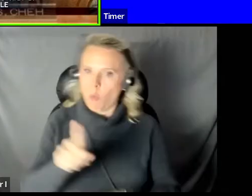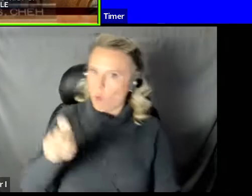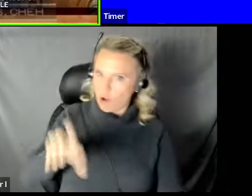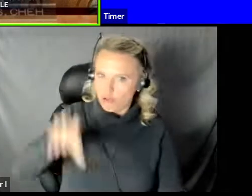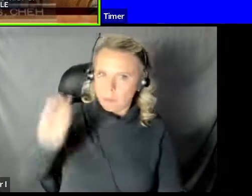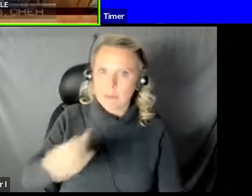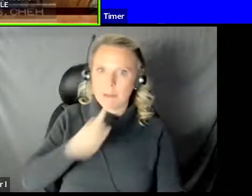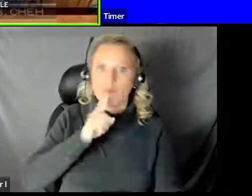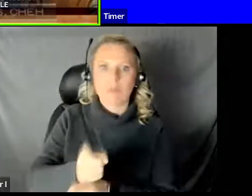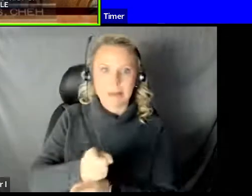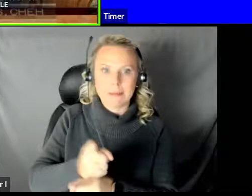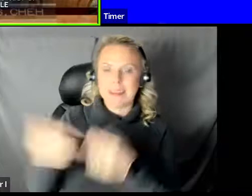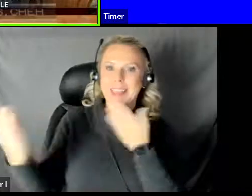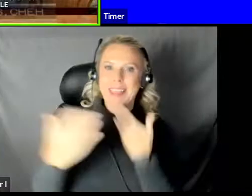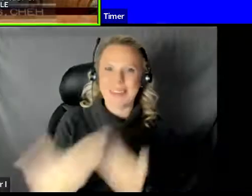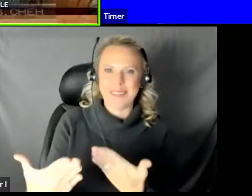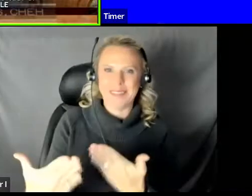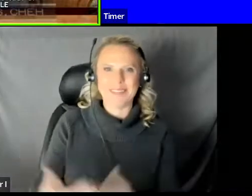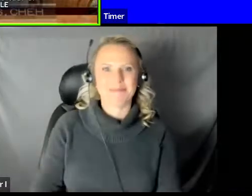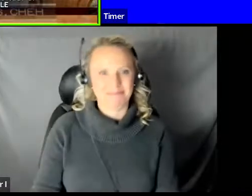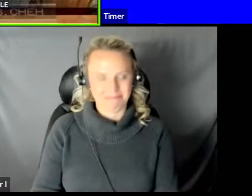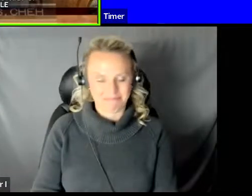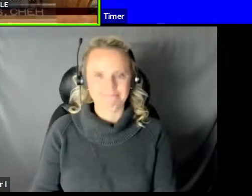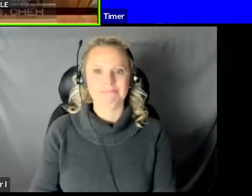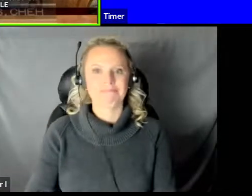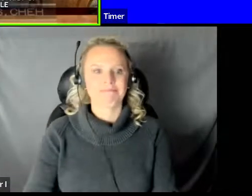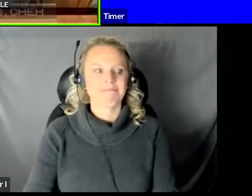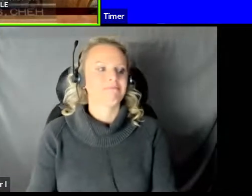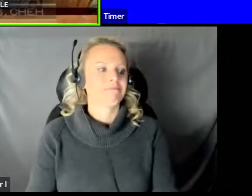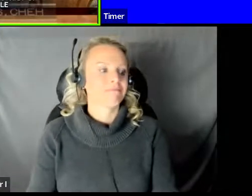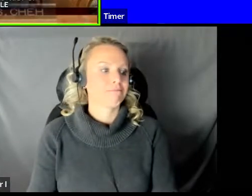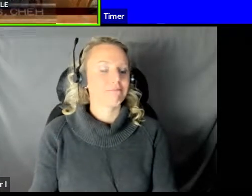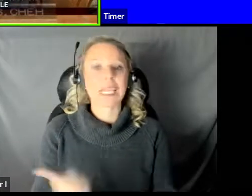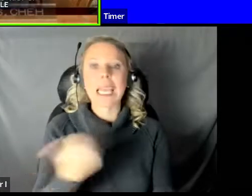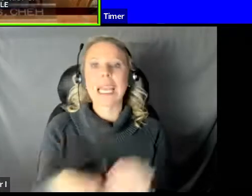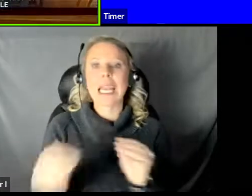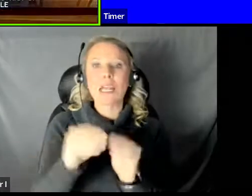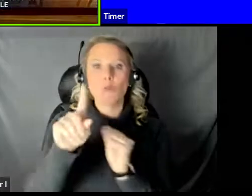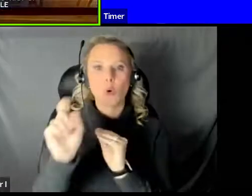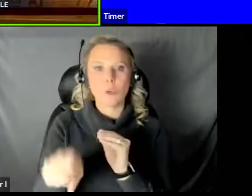100% correct. Thank you. Thank you. Further questions?